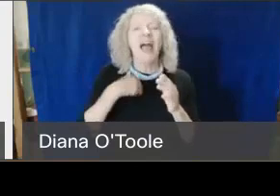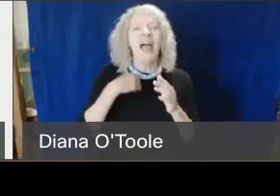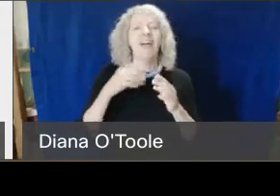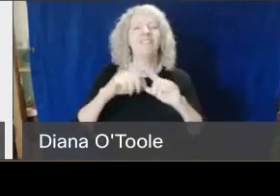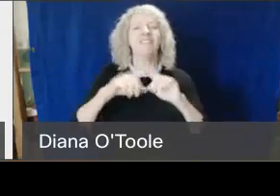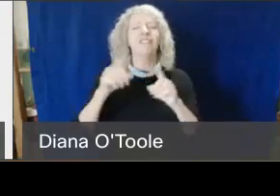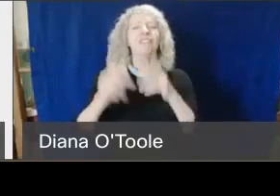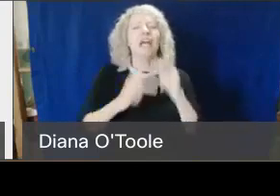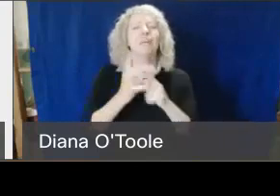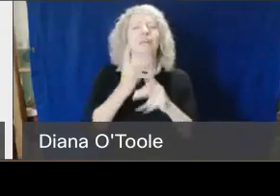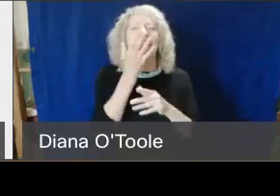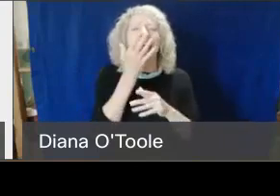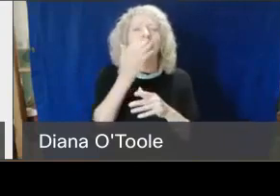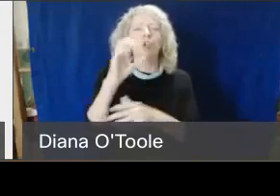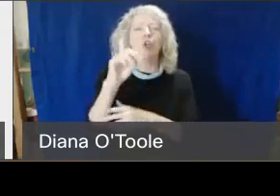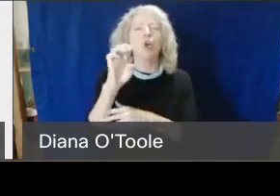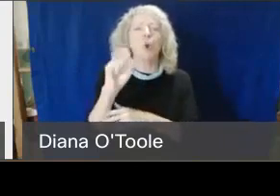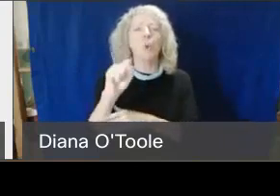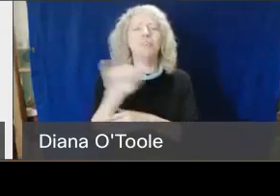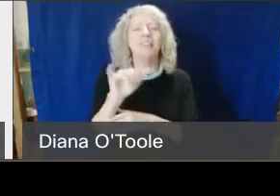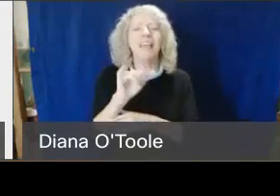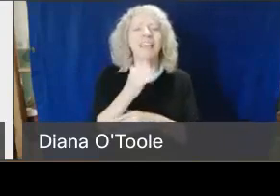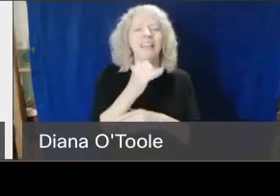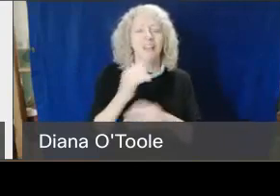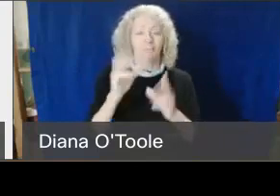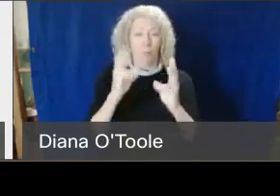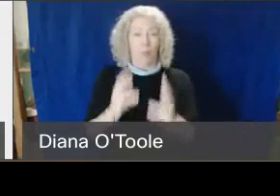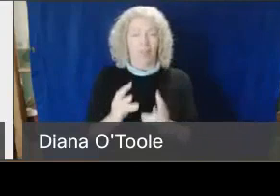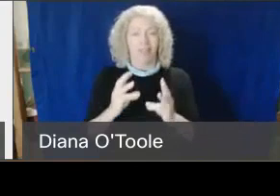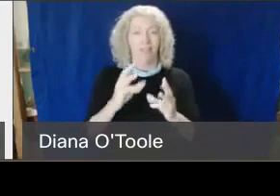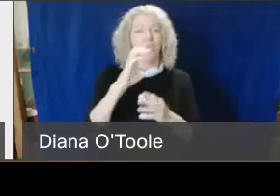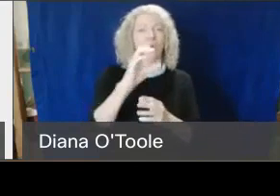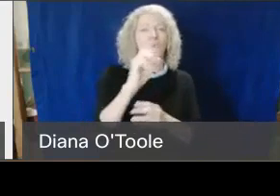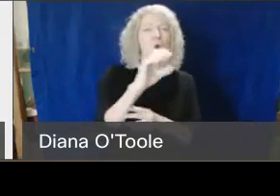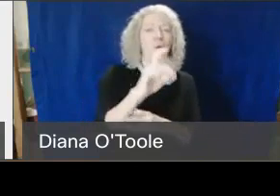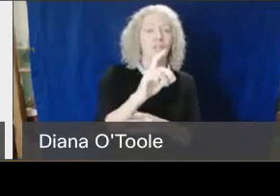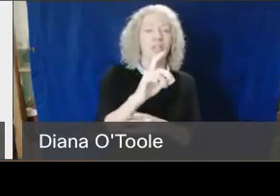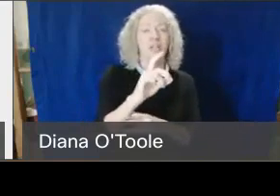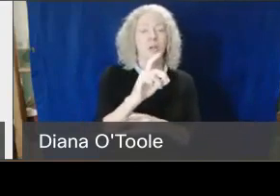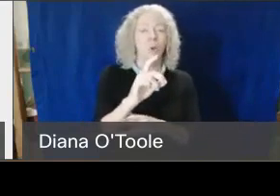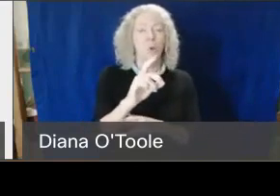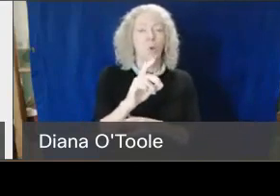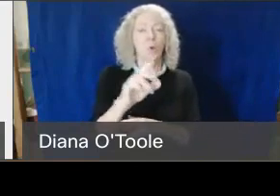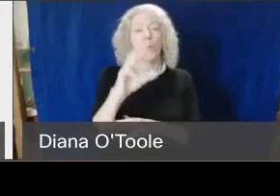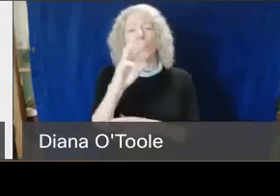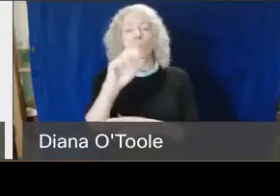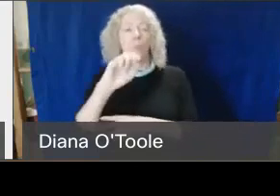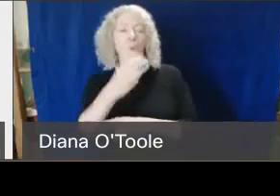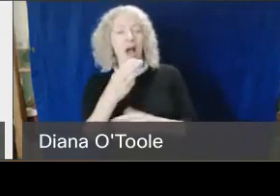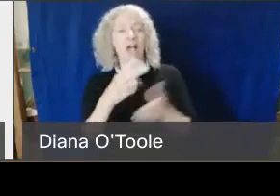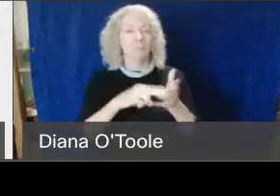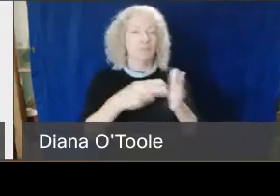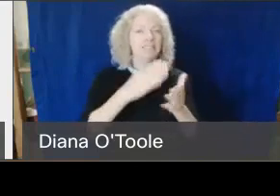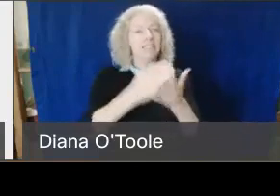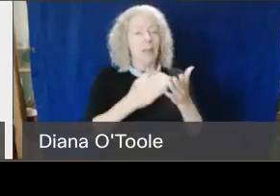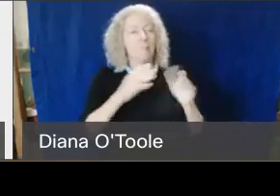and COVID alert outbreak. So COVID watch is we've gotten some verbal reports of possible positives or people with